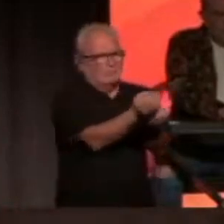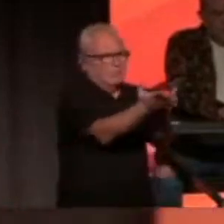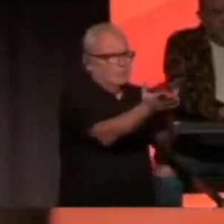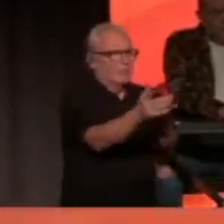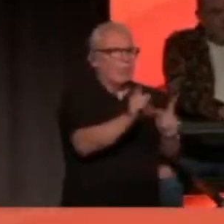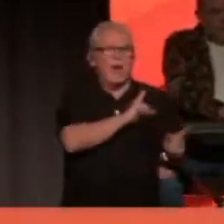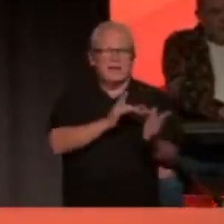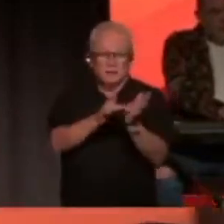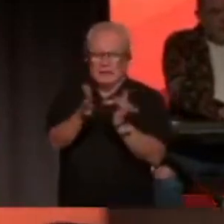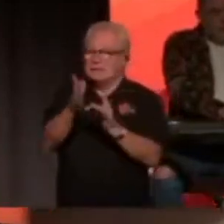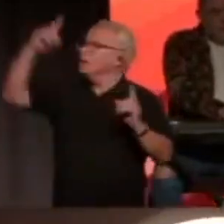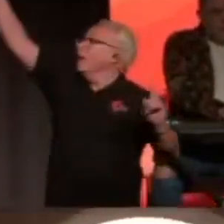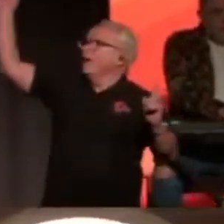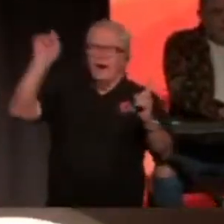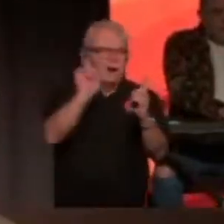the captive free.